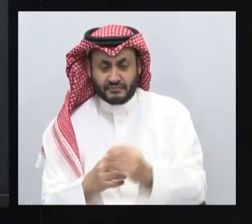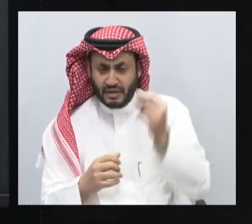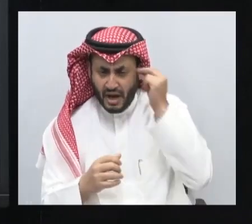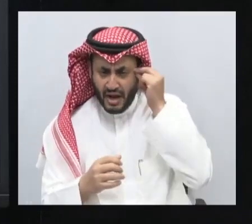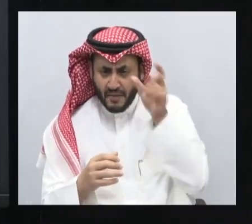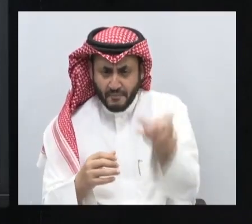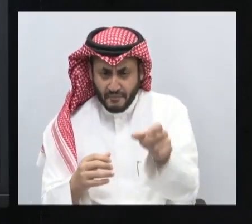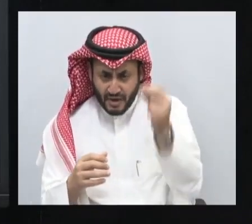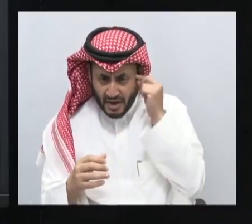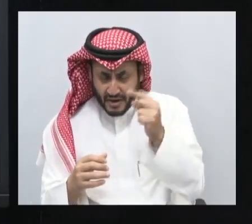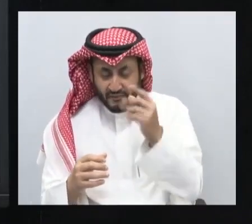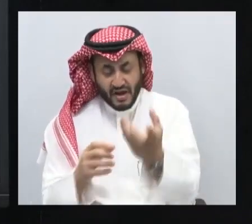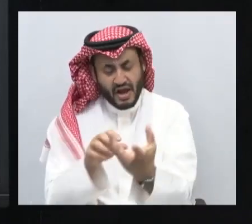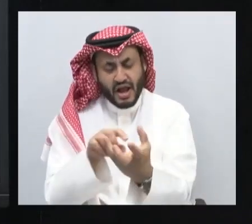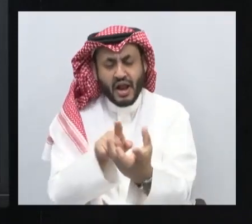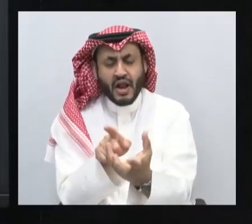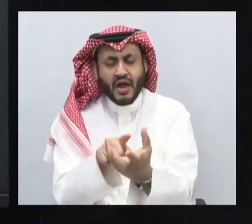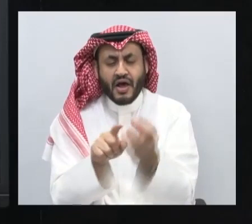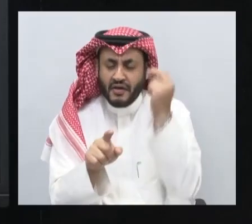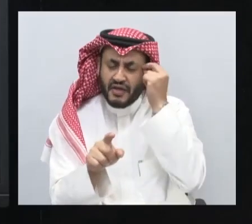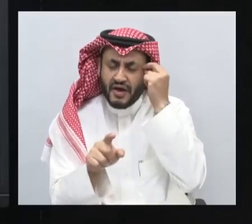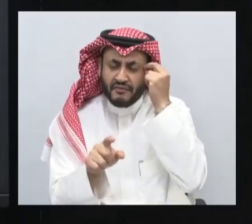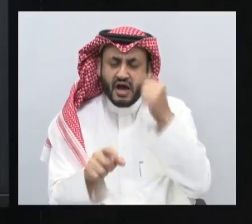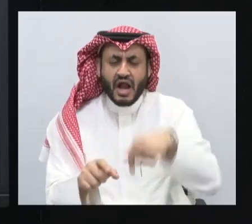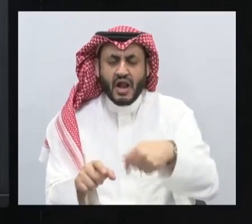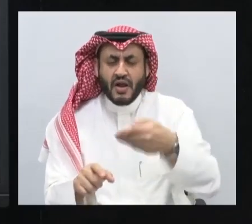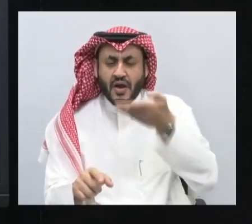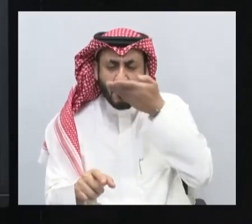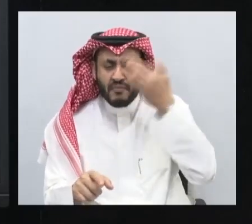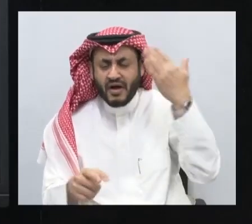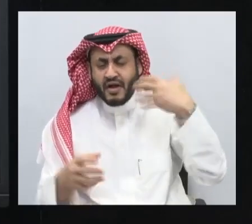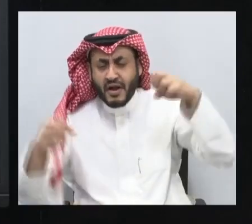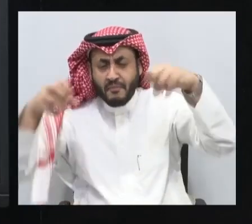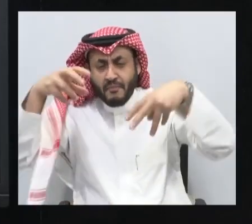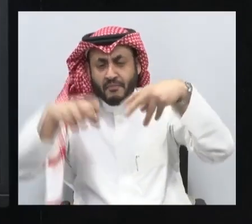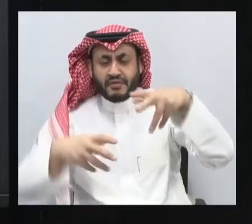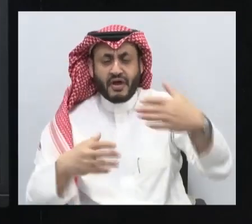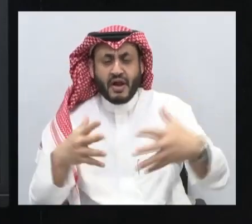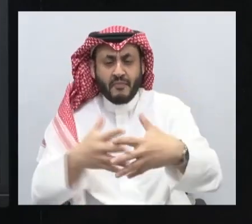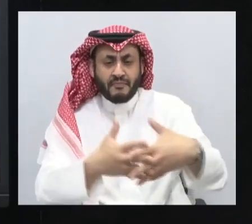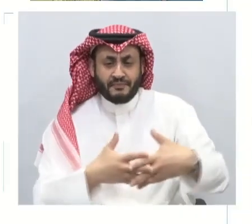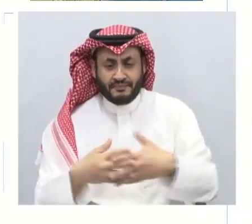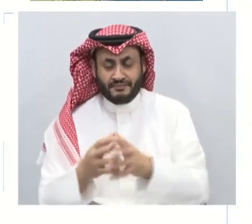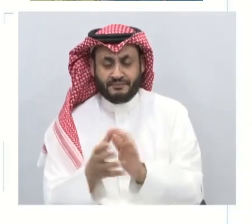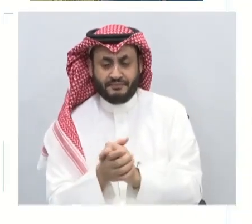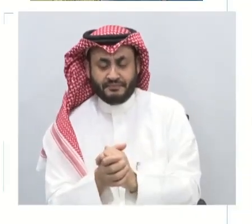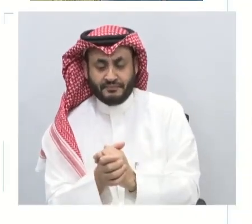weather usually use a barometer just to predict or to guess about the weather.